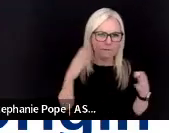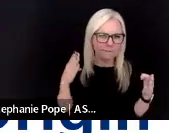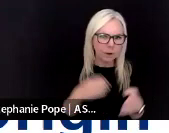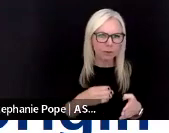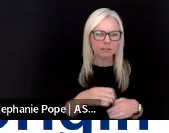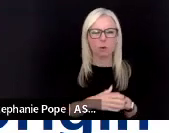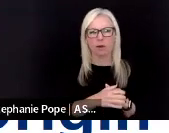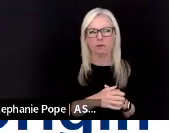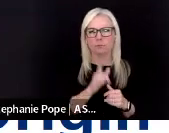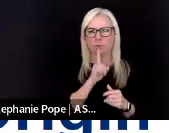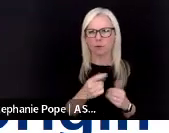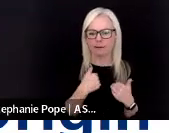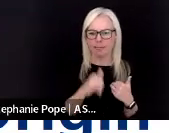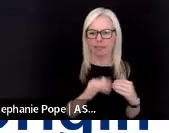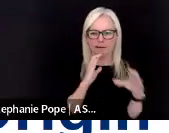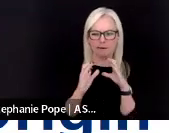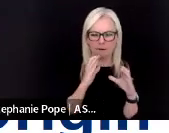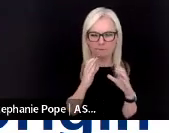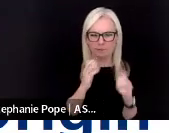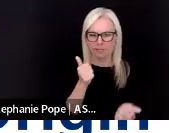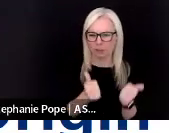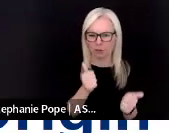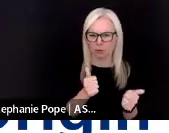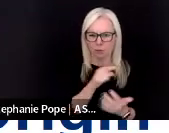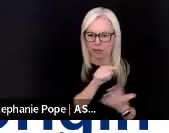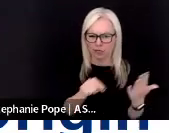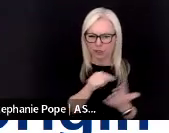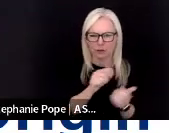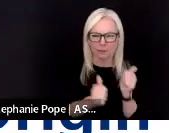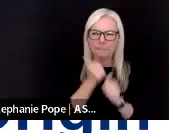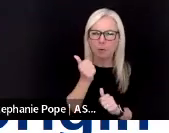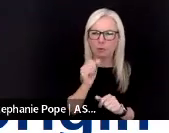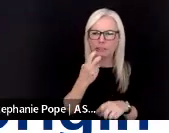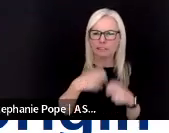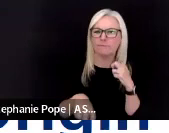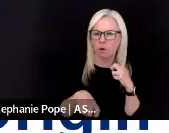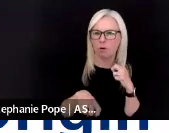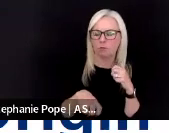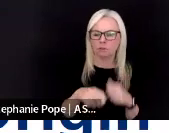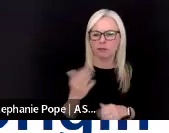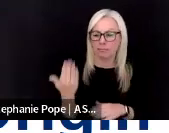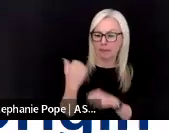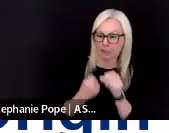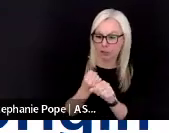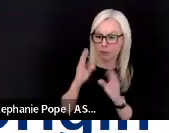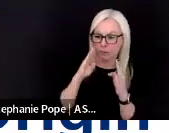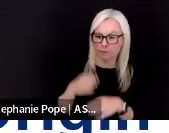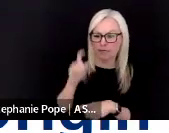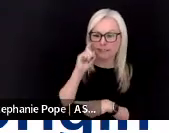we have these conversations, we look at which are the cases that are most difficult. In past years, we focused on sex abuse